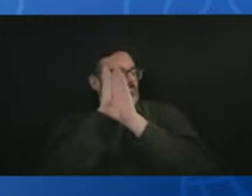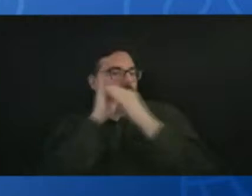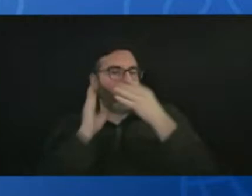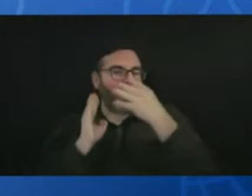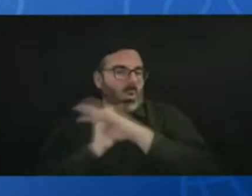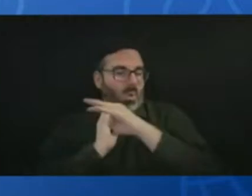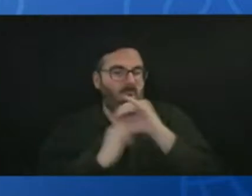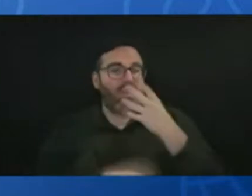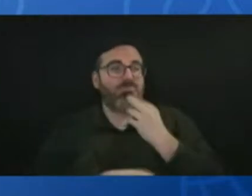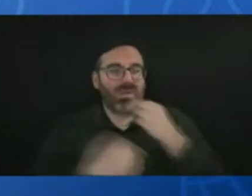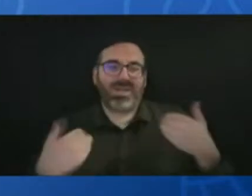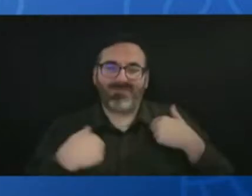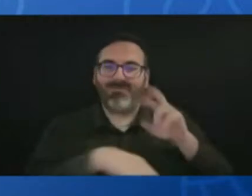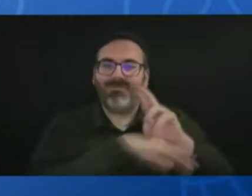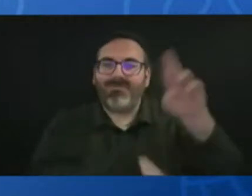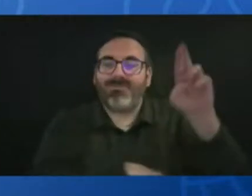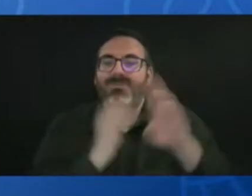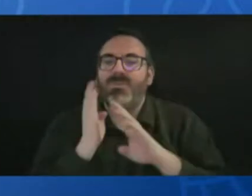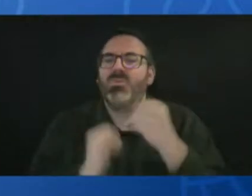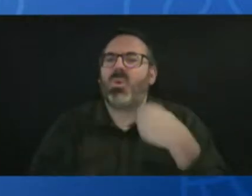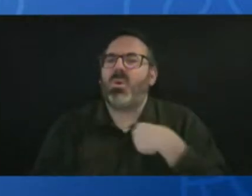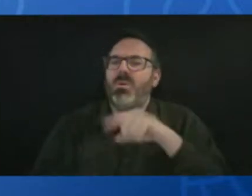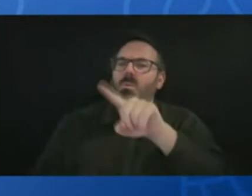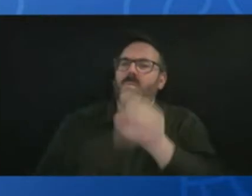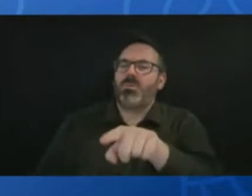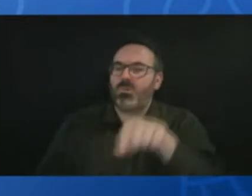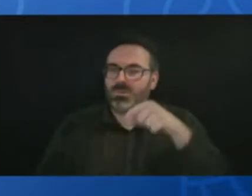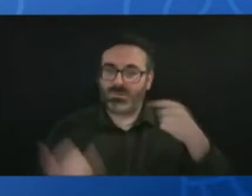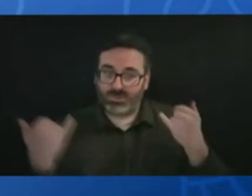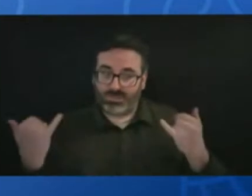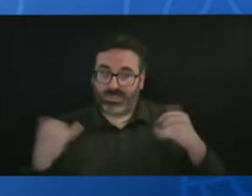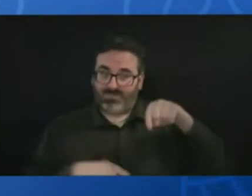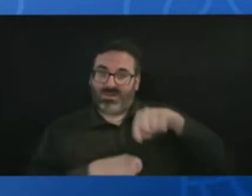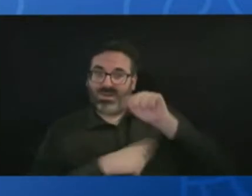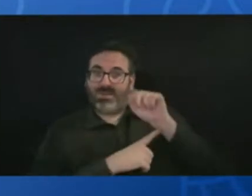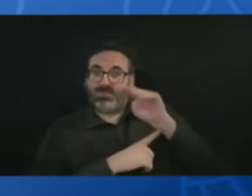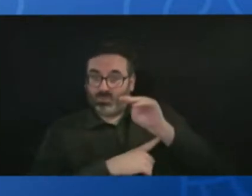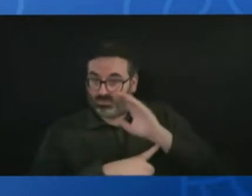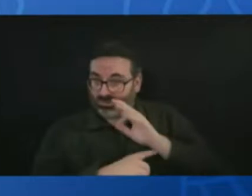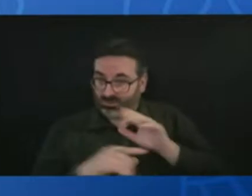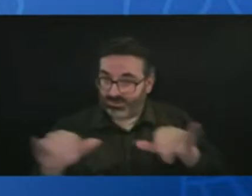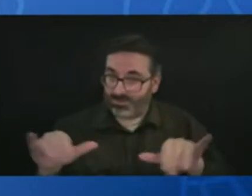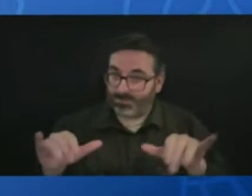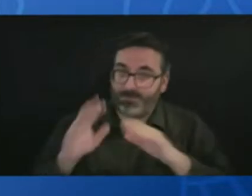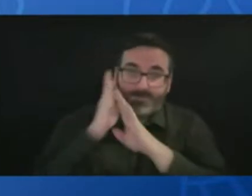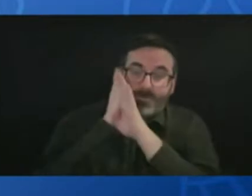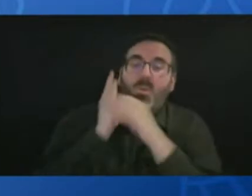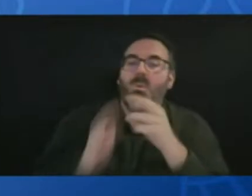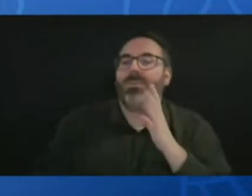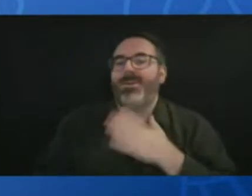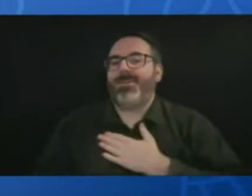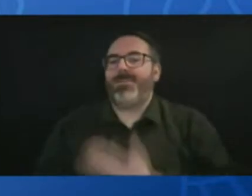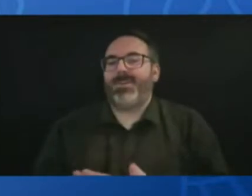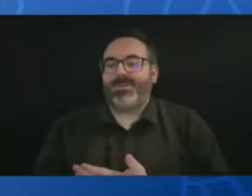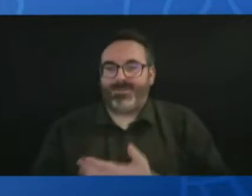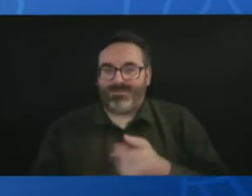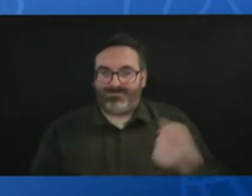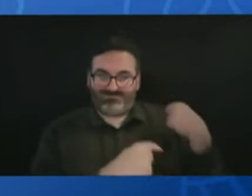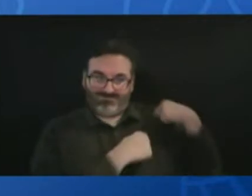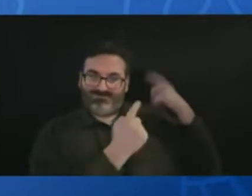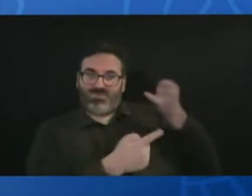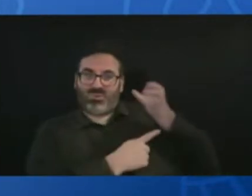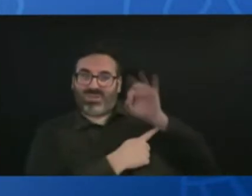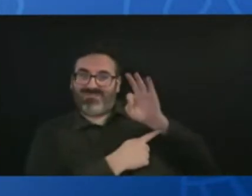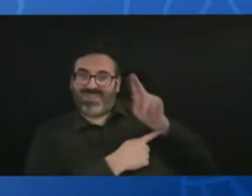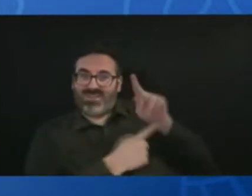will this administration finally do so? Boy, we went from JFK and then to now